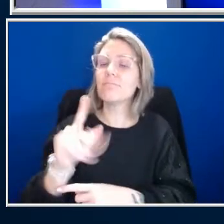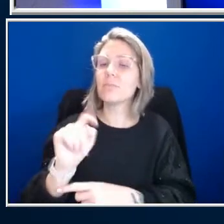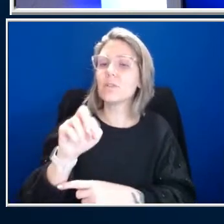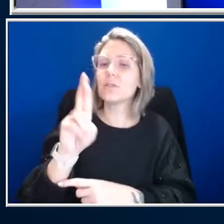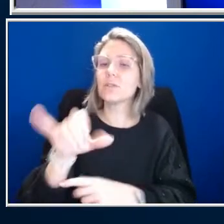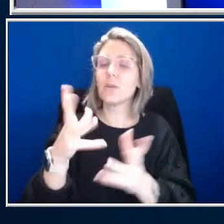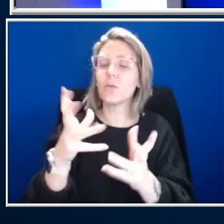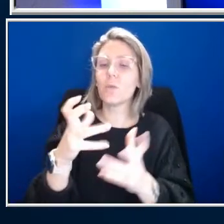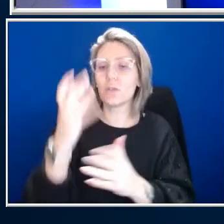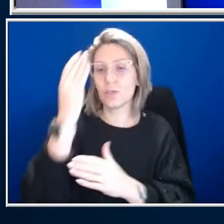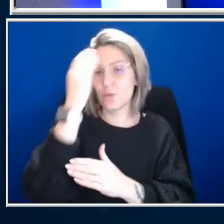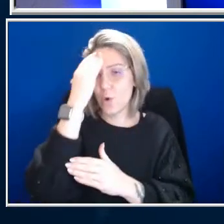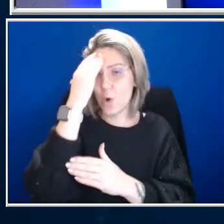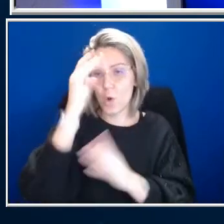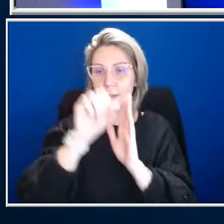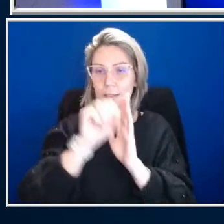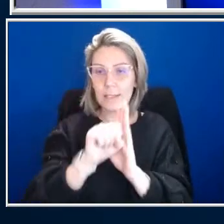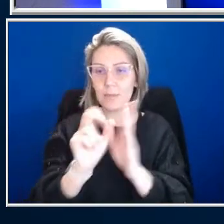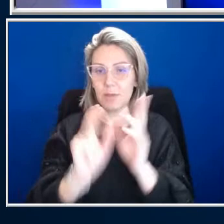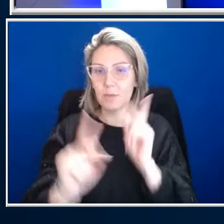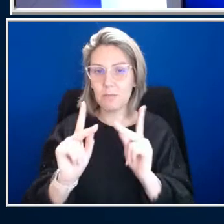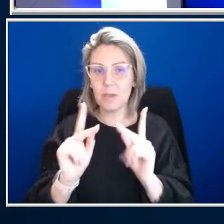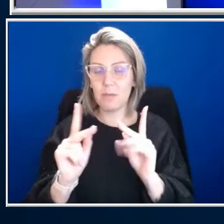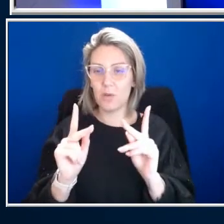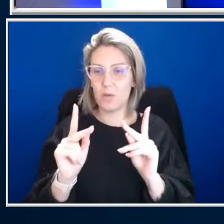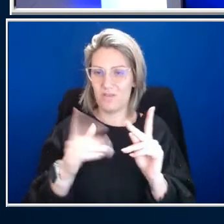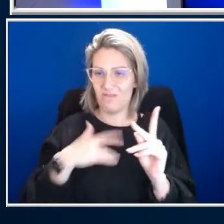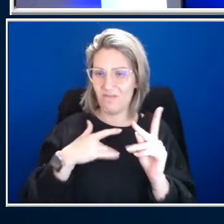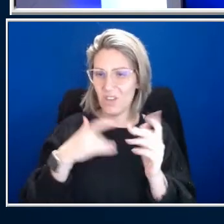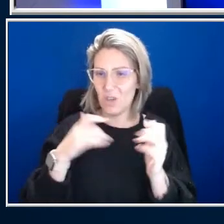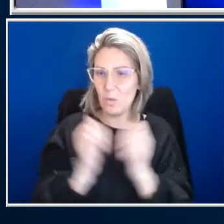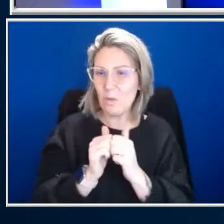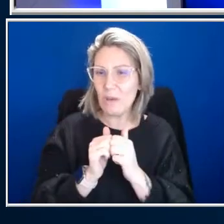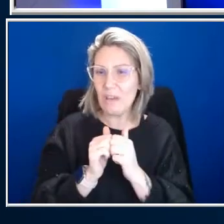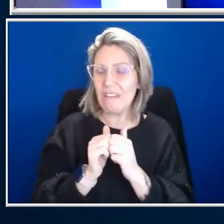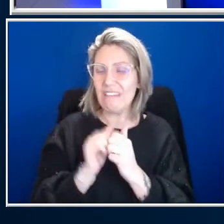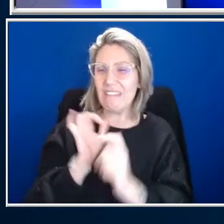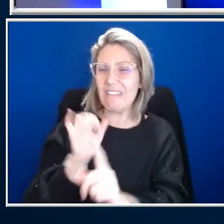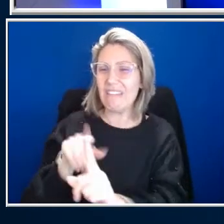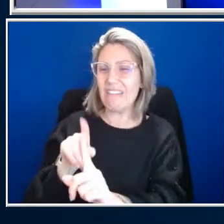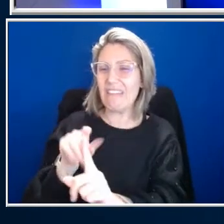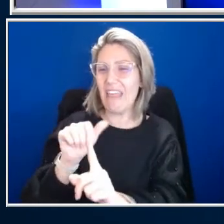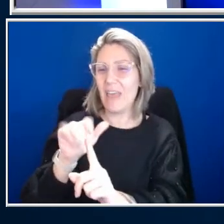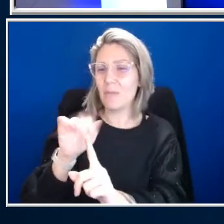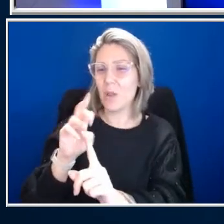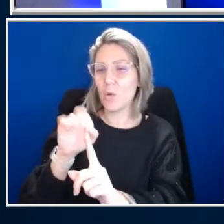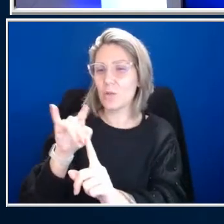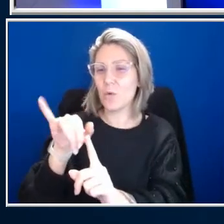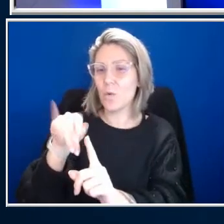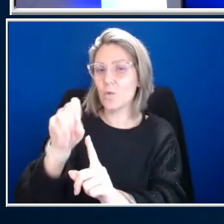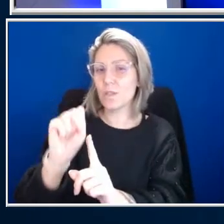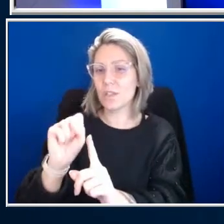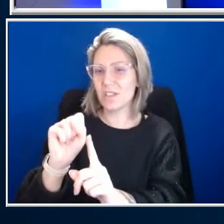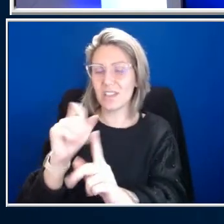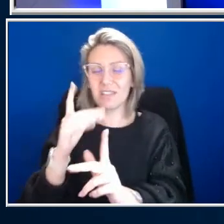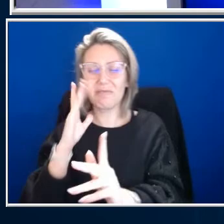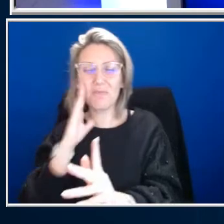symptoms will people feel with amyloidosis? Is there anything they will feel that will then let them know that they need to go see a doctor?